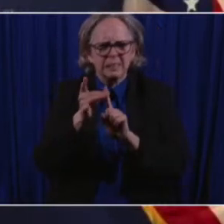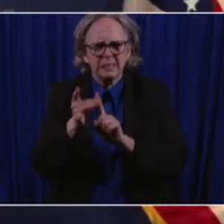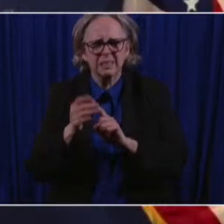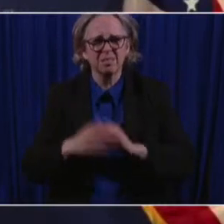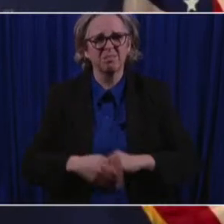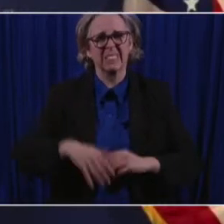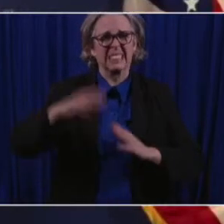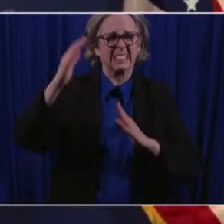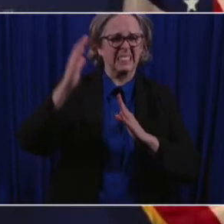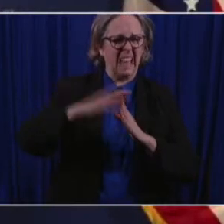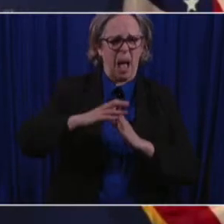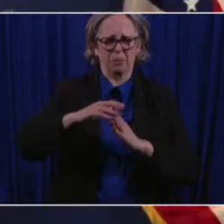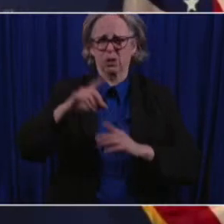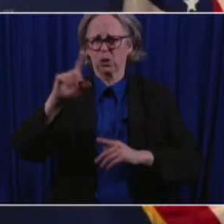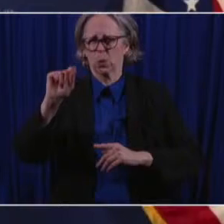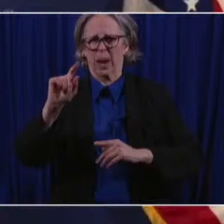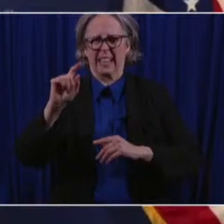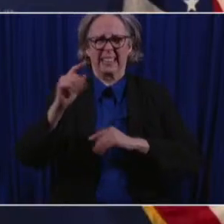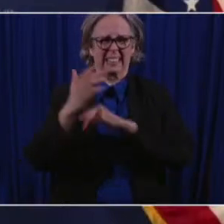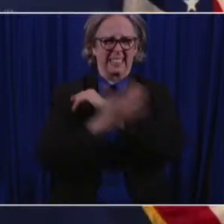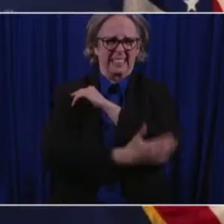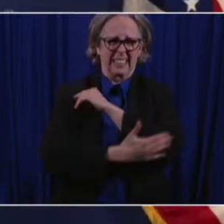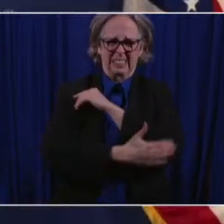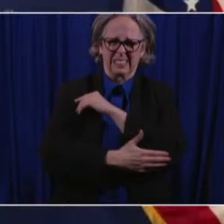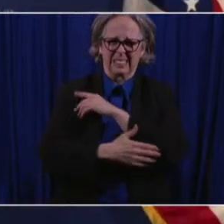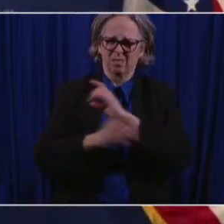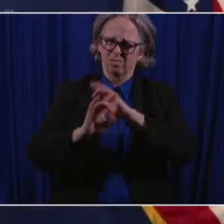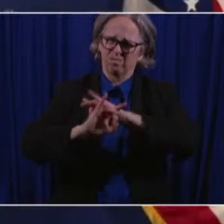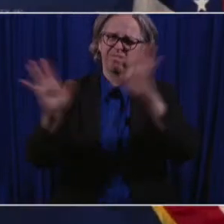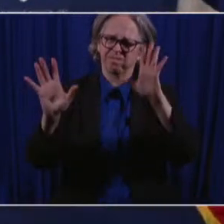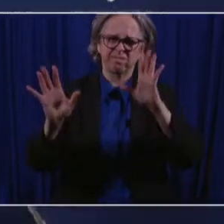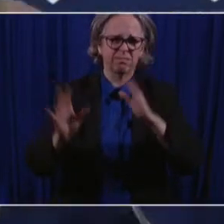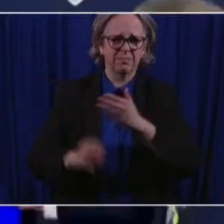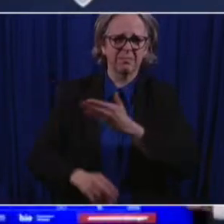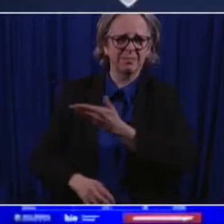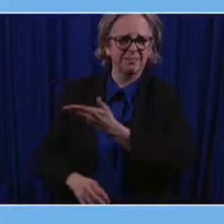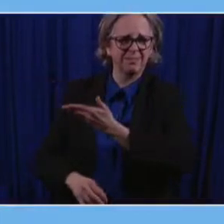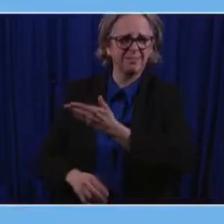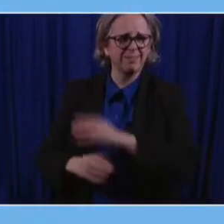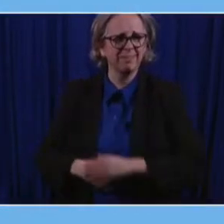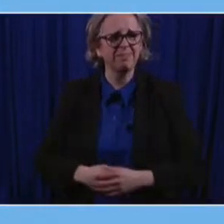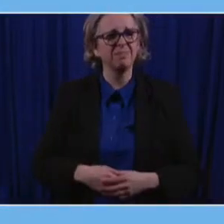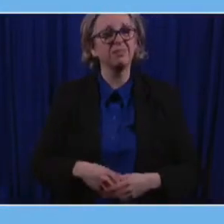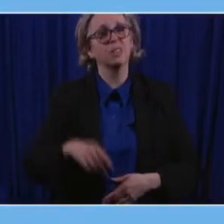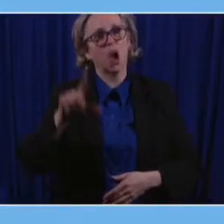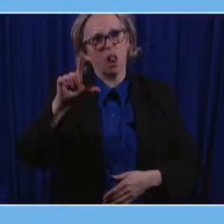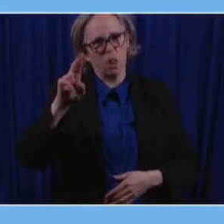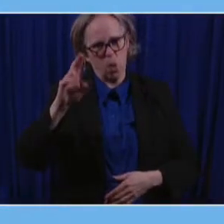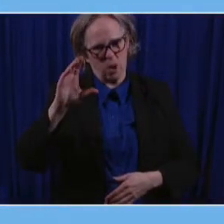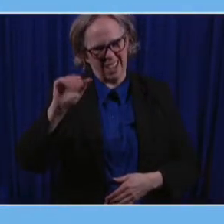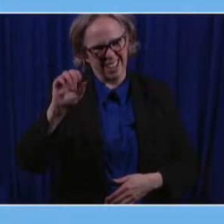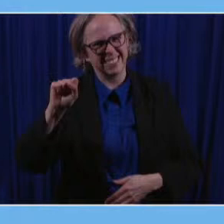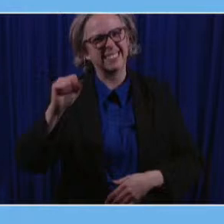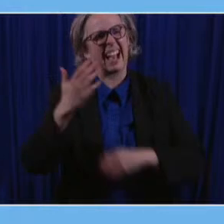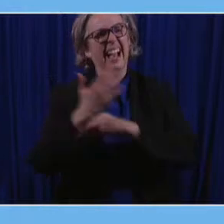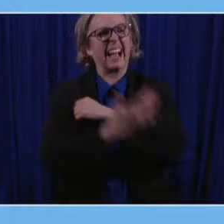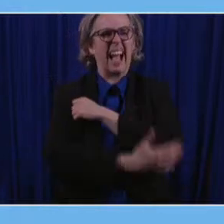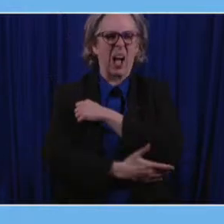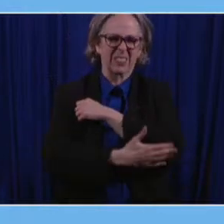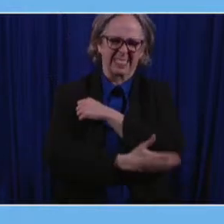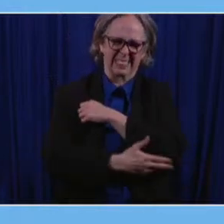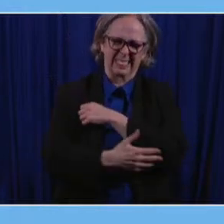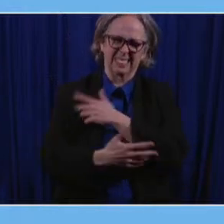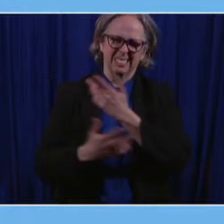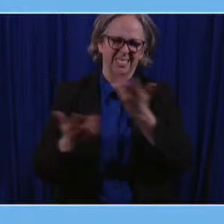Eric. And we'll look at a slide in a moment, but Lucas, where we are right now, unfortunately,